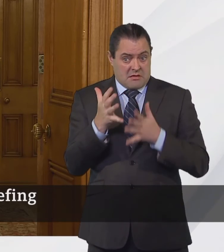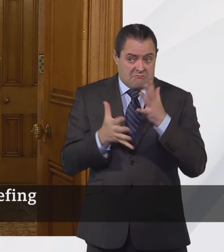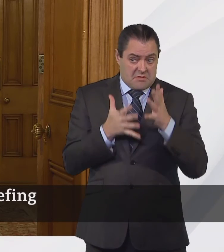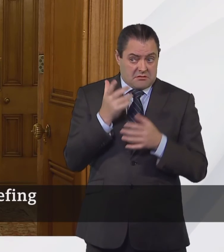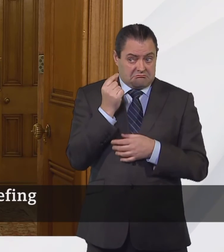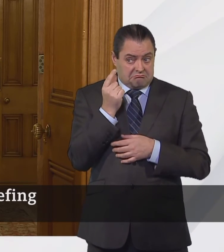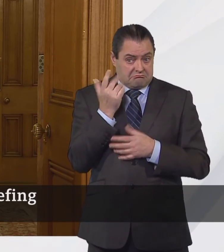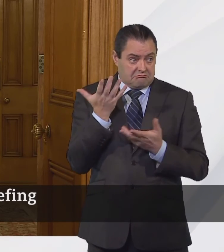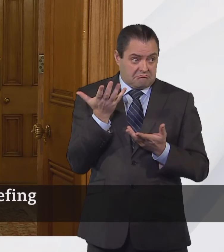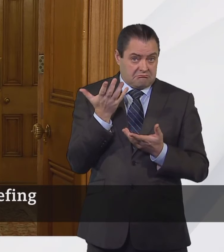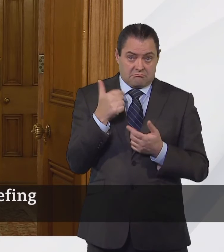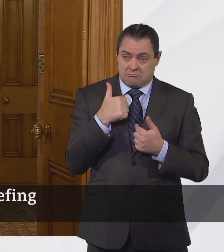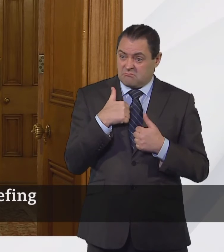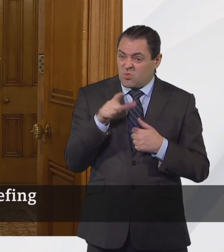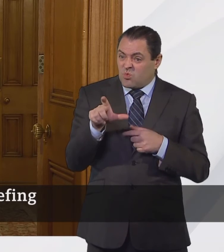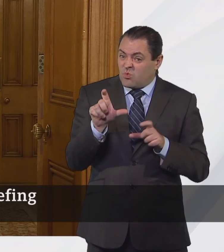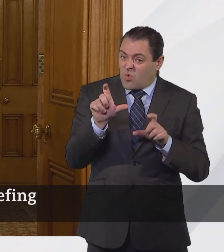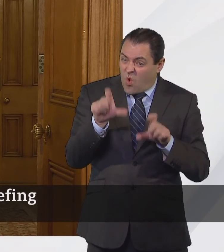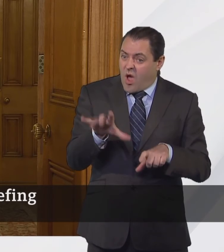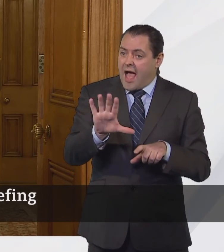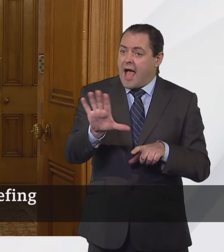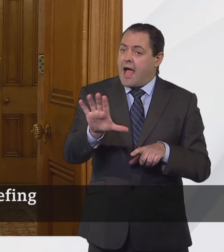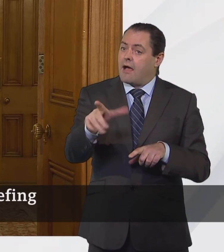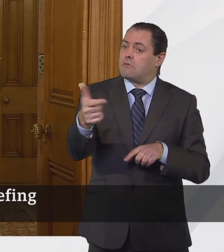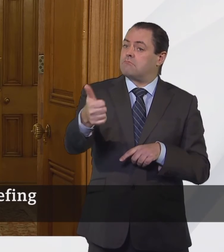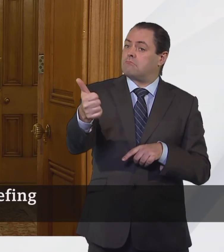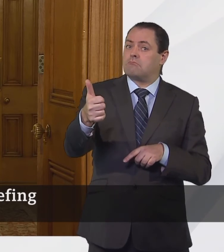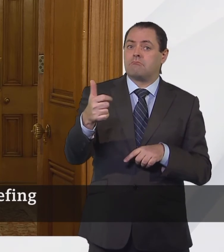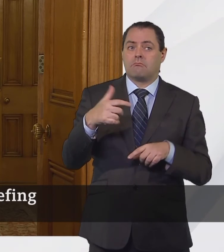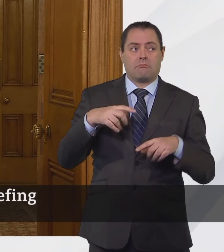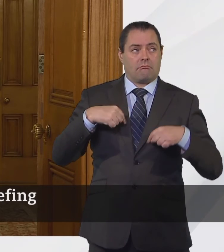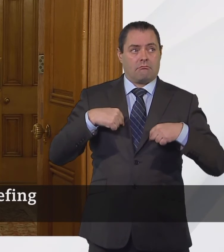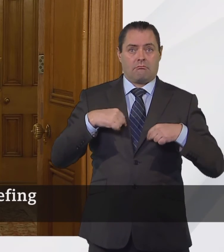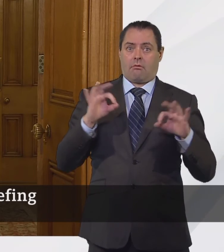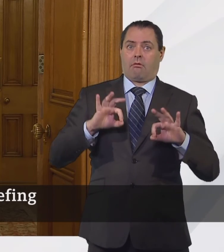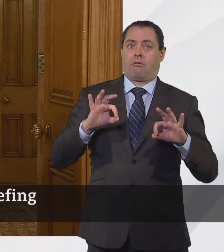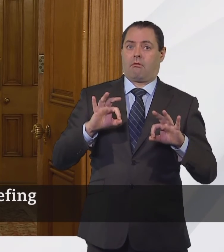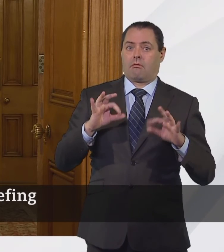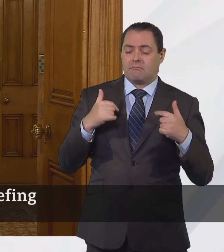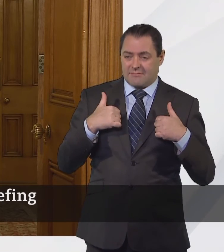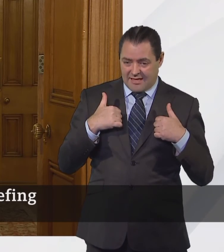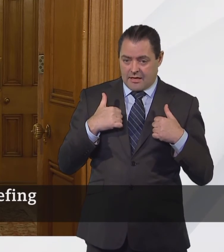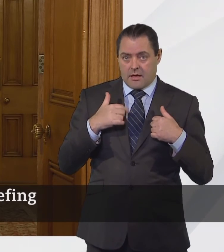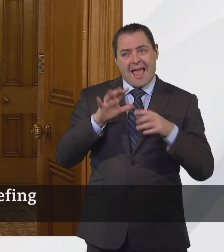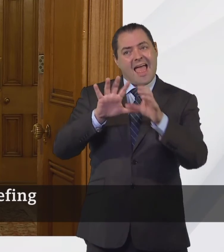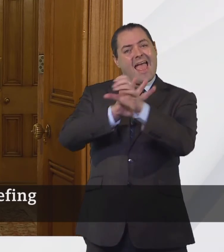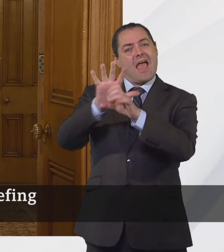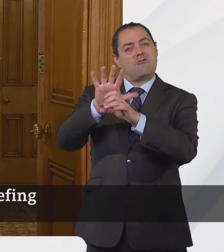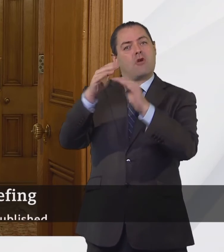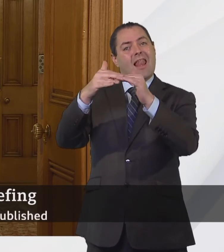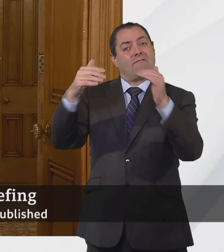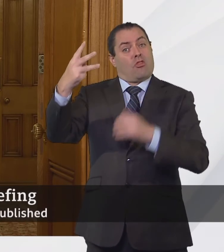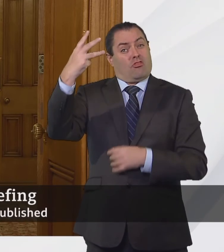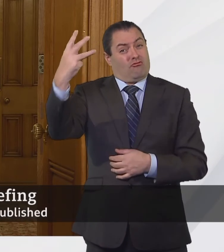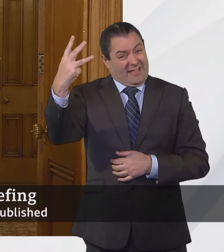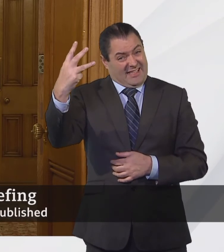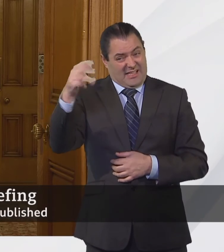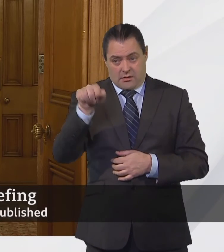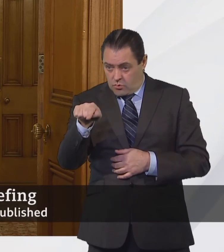to be released from certain restrictions, even if their home area stays in Tier